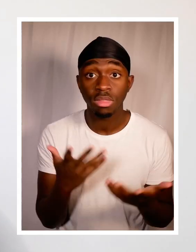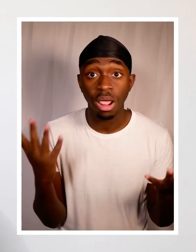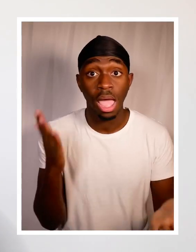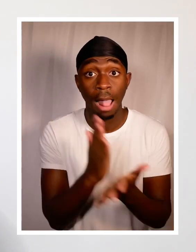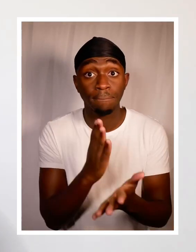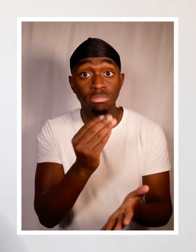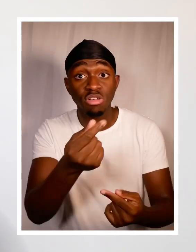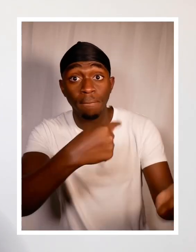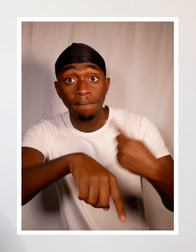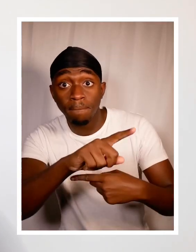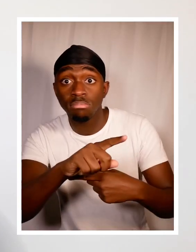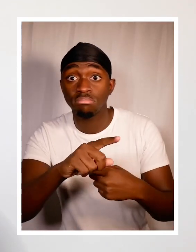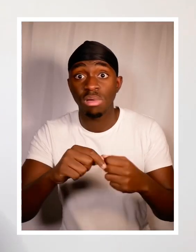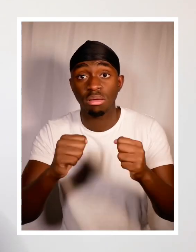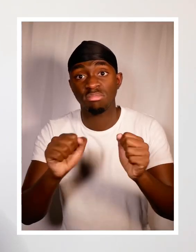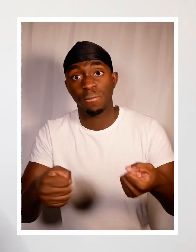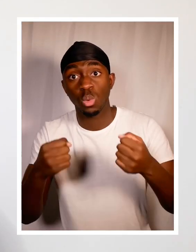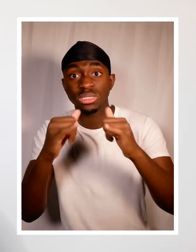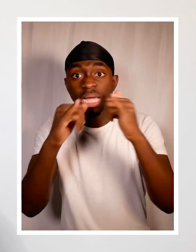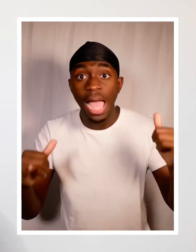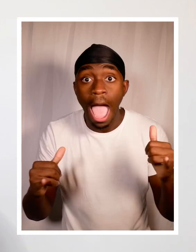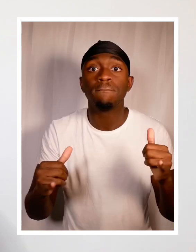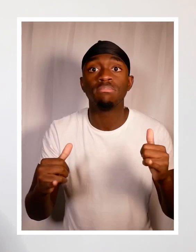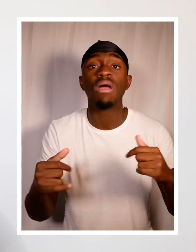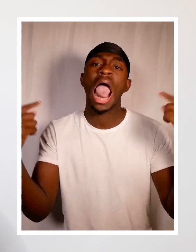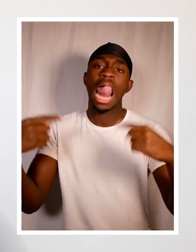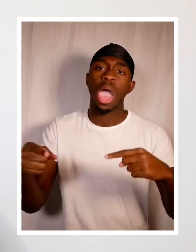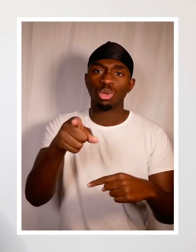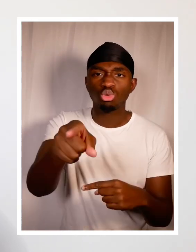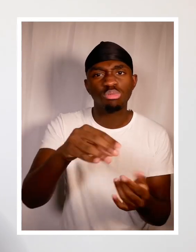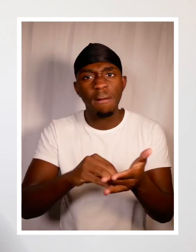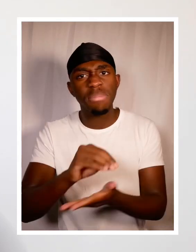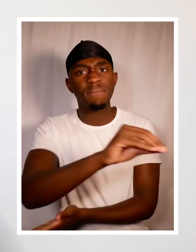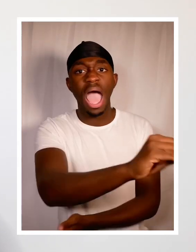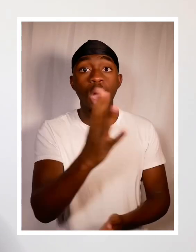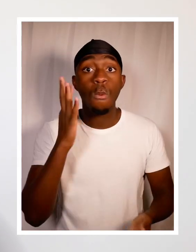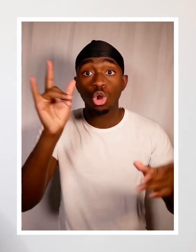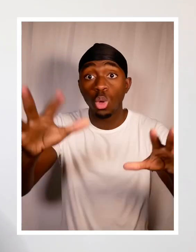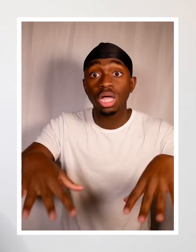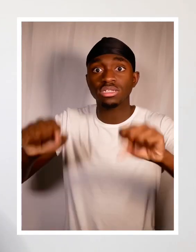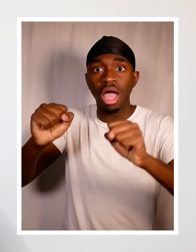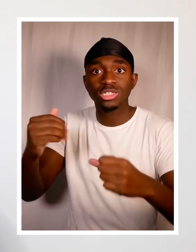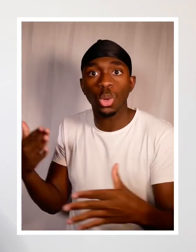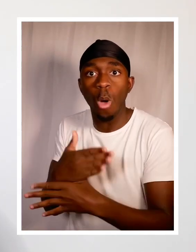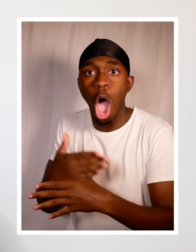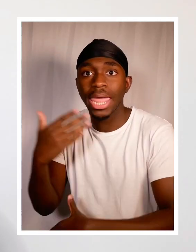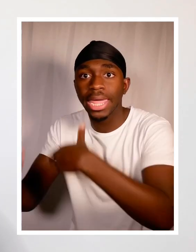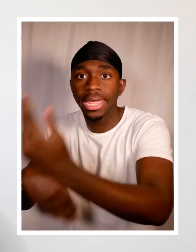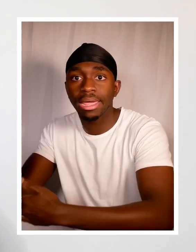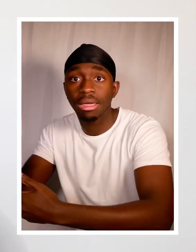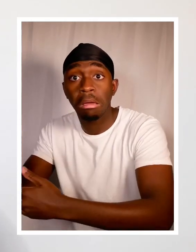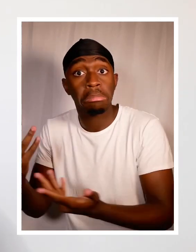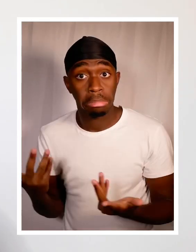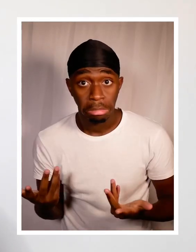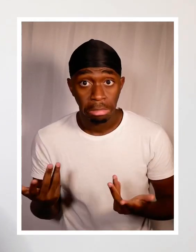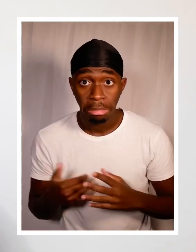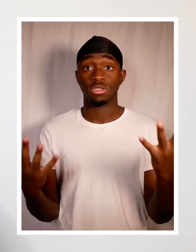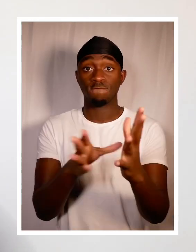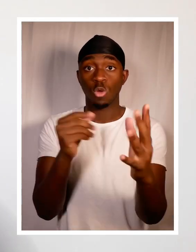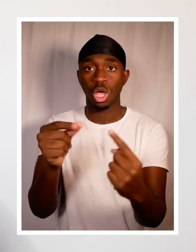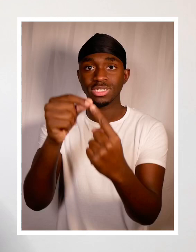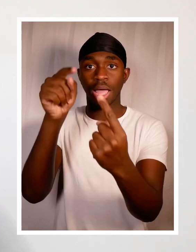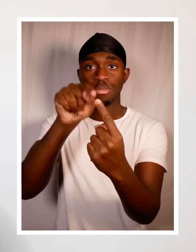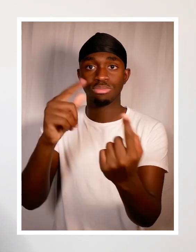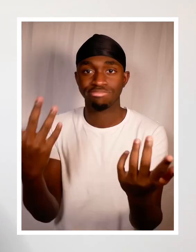spread the cost and you can either pay it later when you're actually employed and pay that money